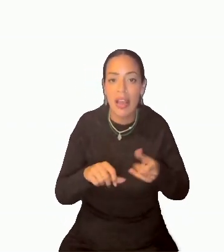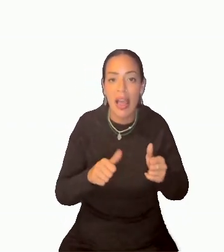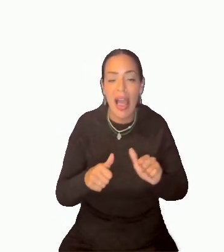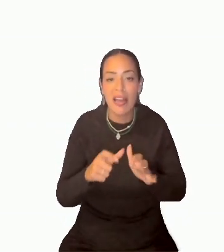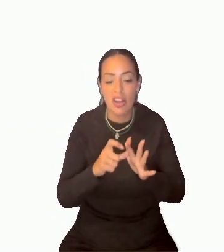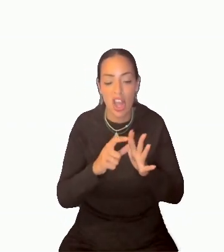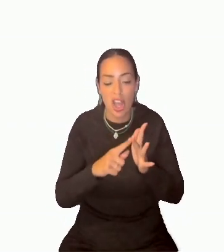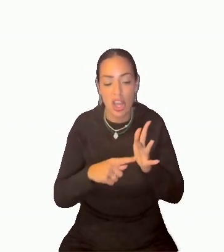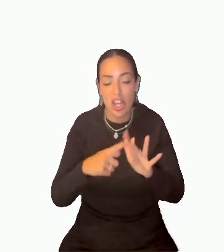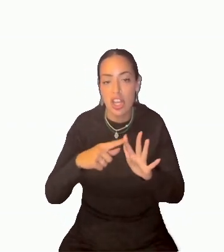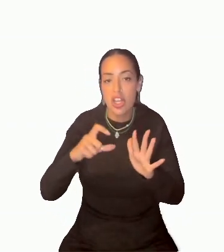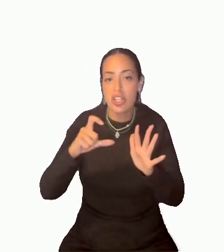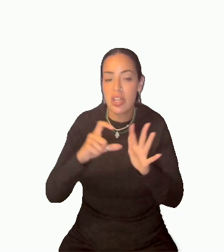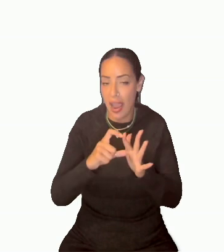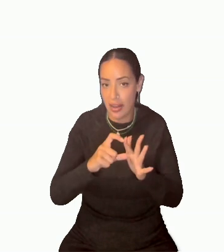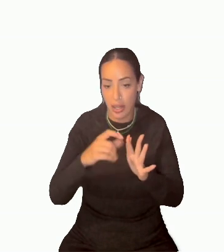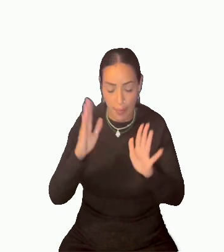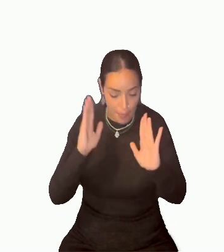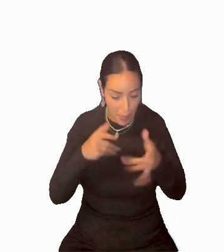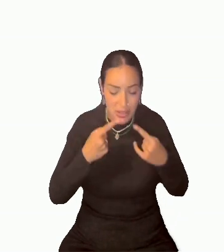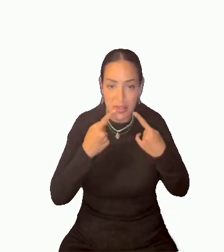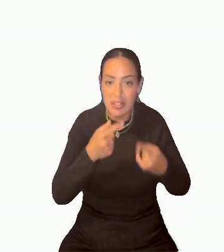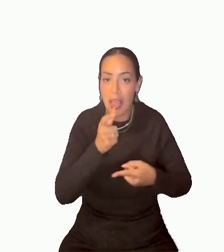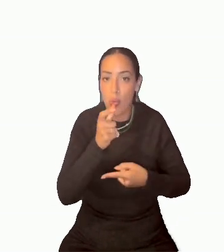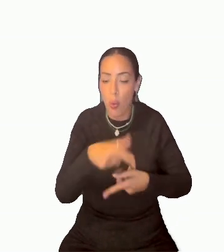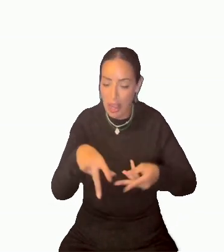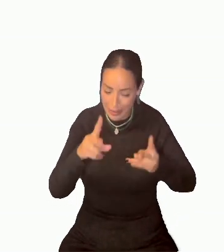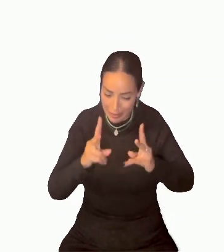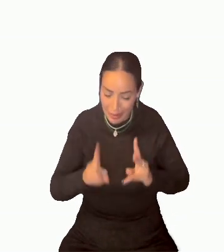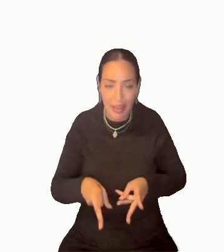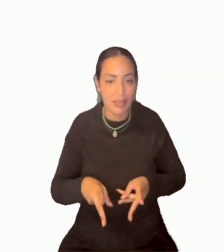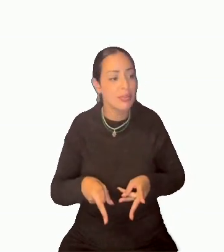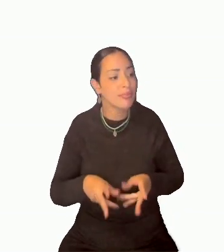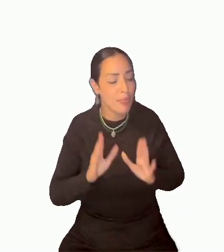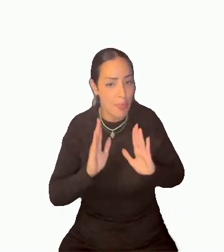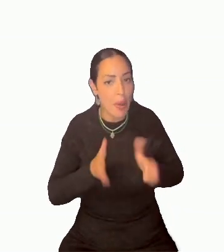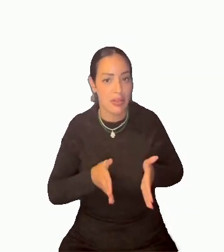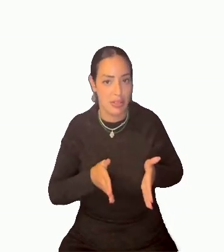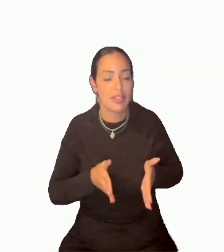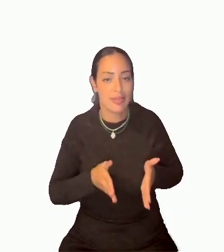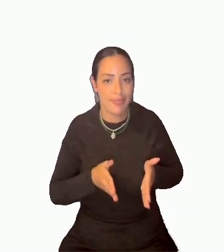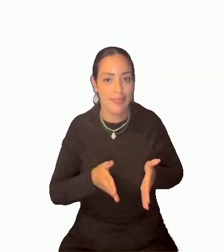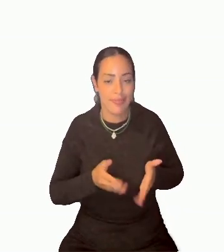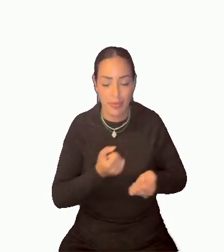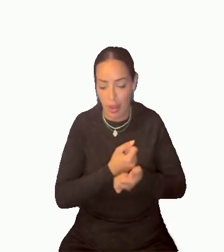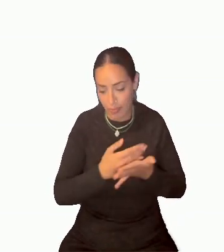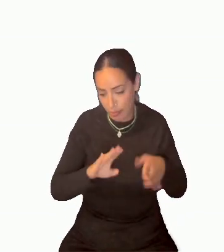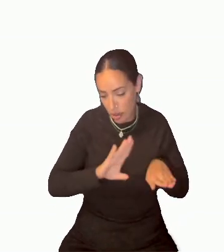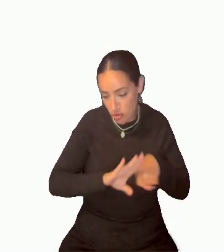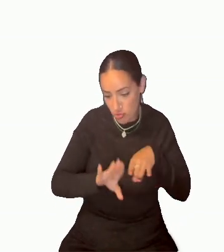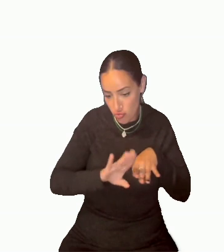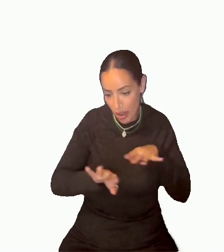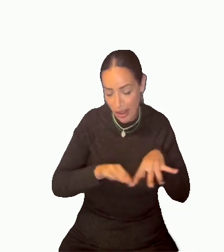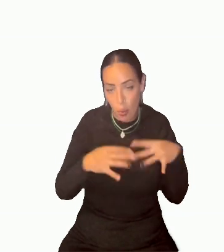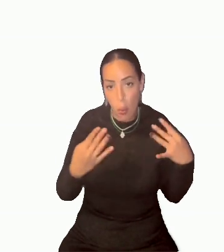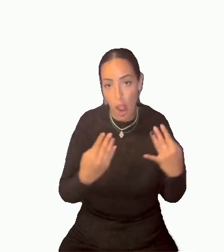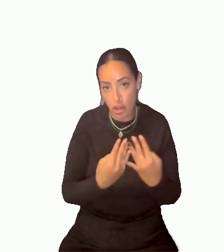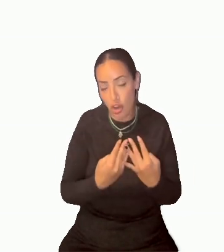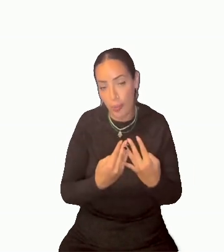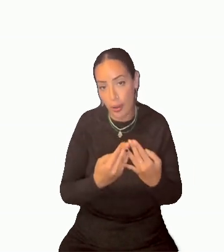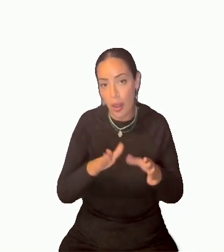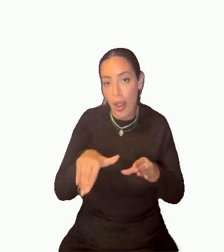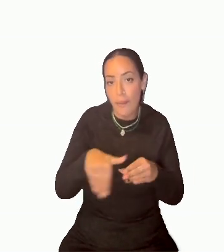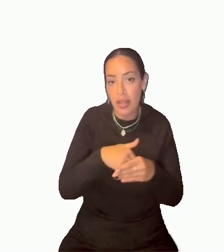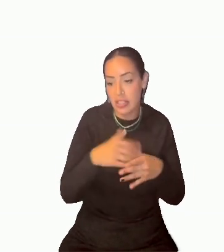died should be clearly stated, even if they feel uncomfortable to say out loud. In many of the training workshops that I deliver,